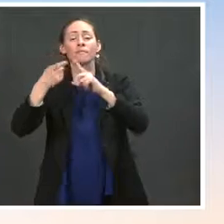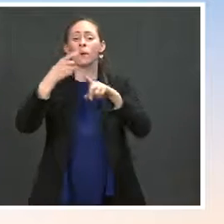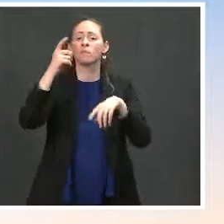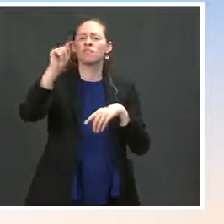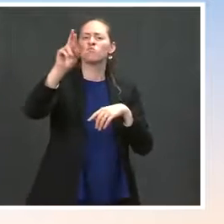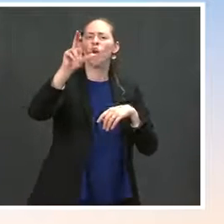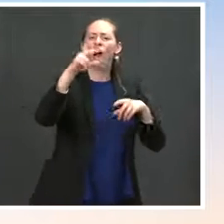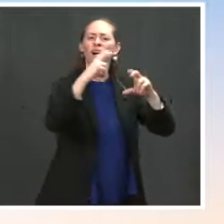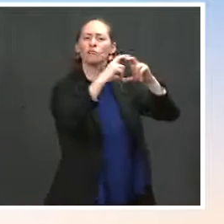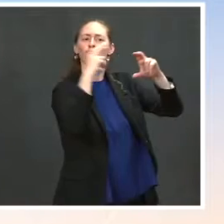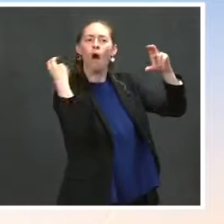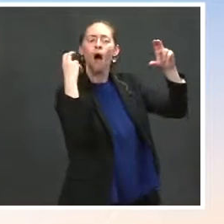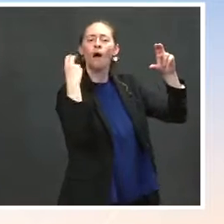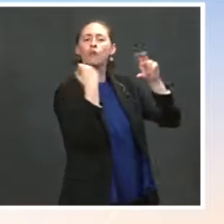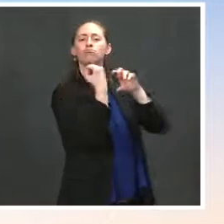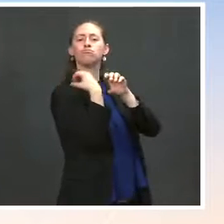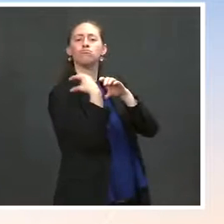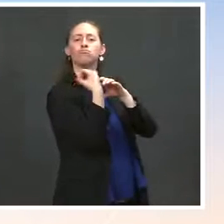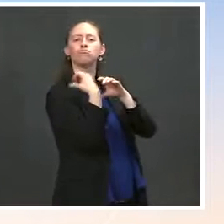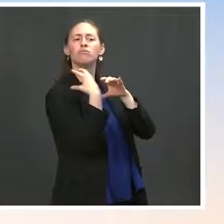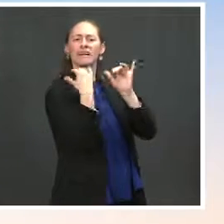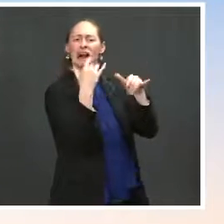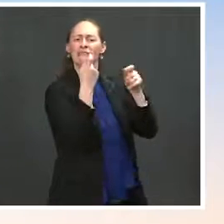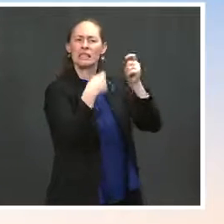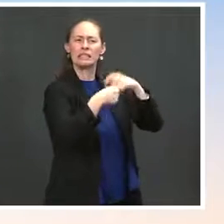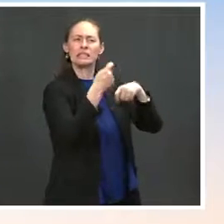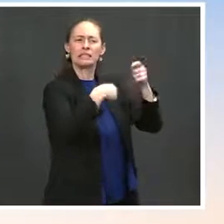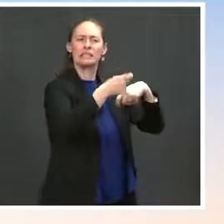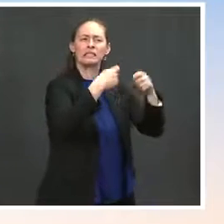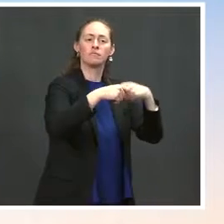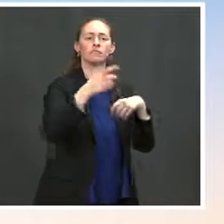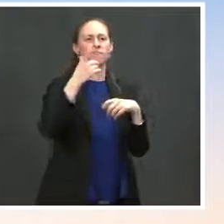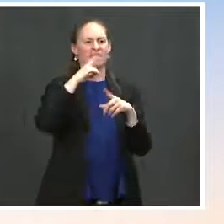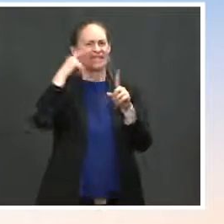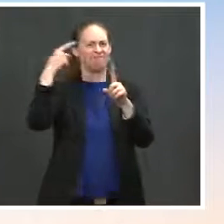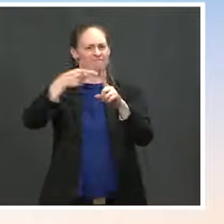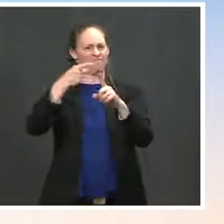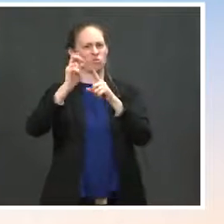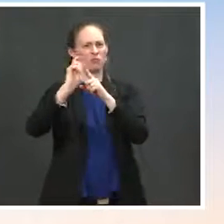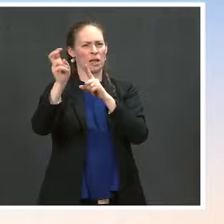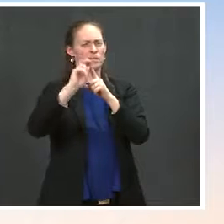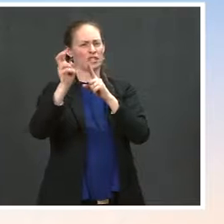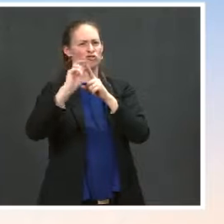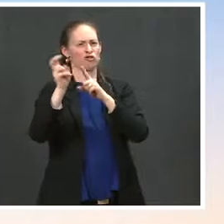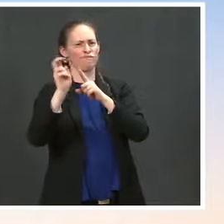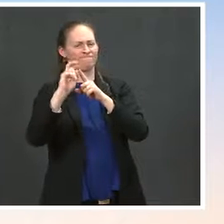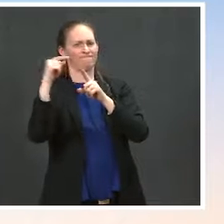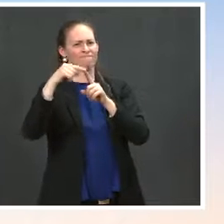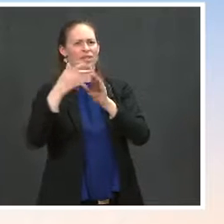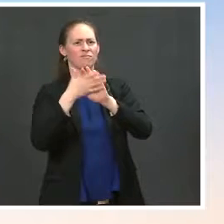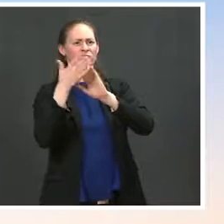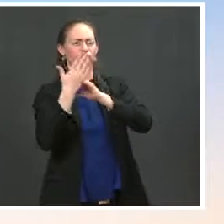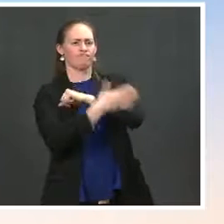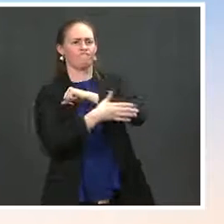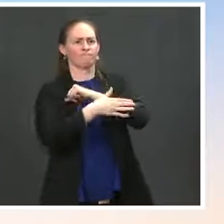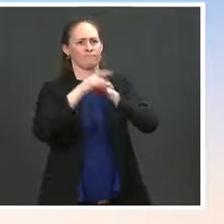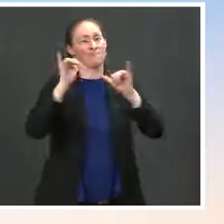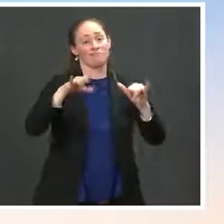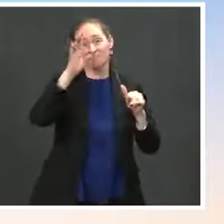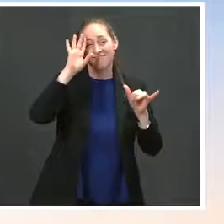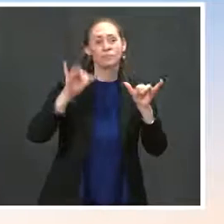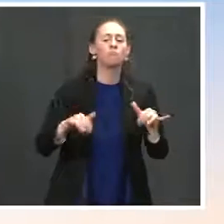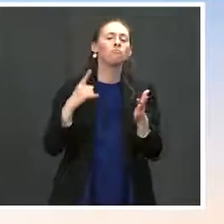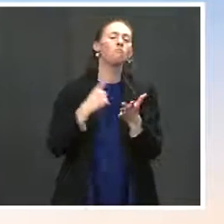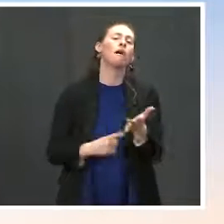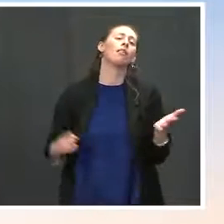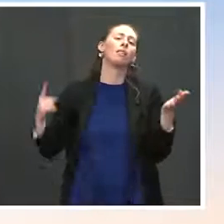of transportation infrastructure. But one of the arguments that we will be making, and continue to make, I should say, around the American Jobs